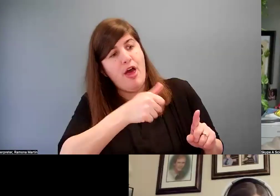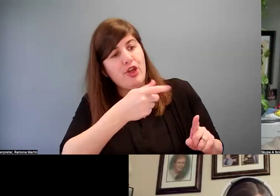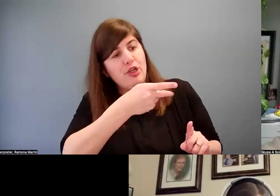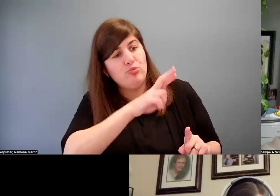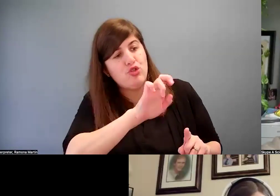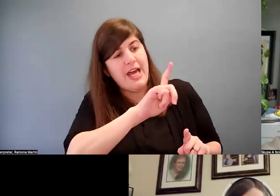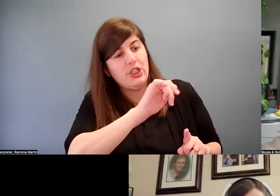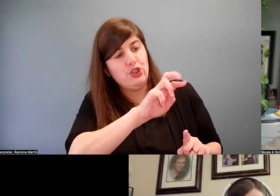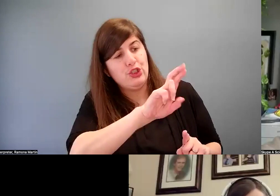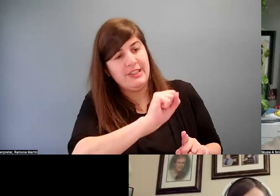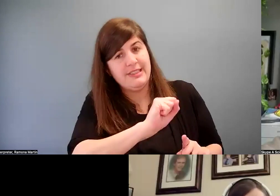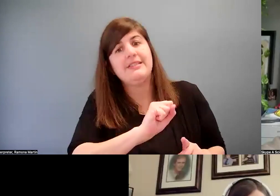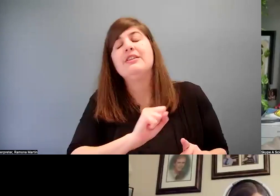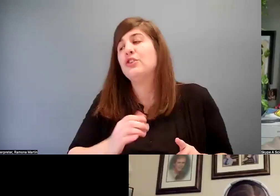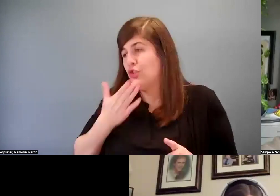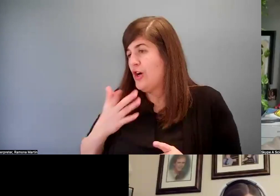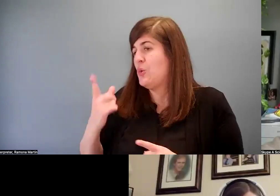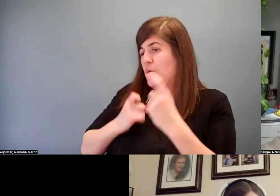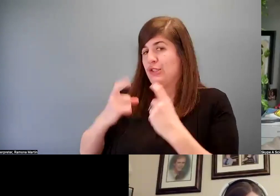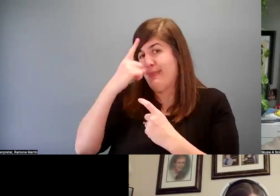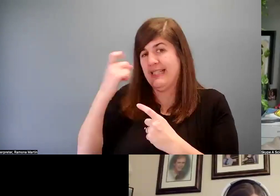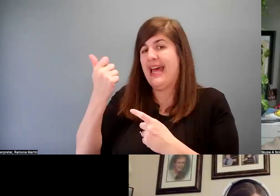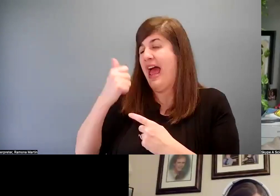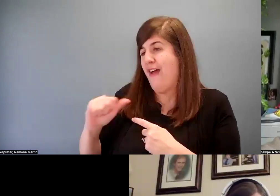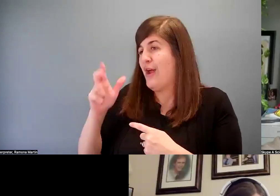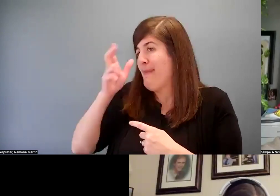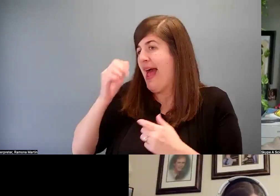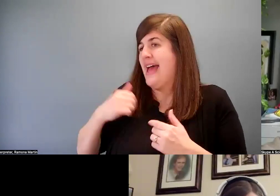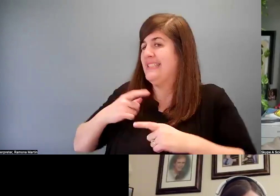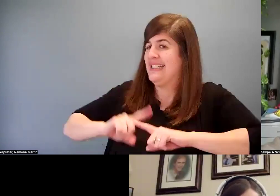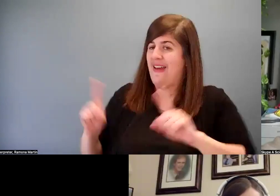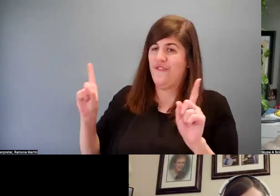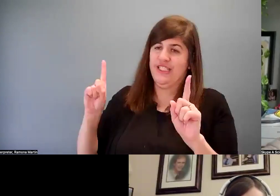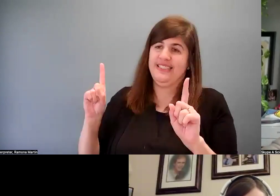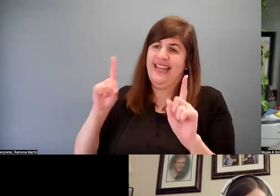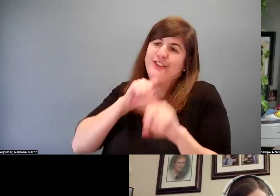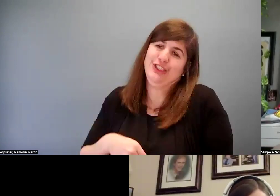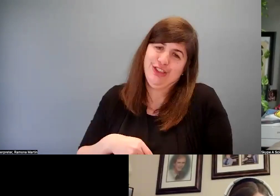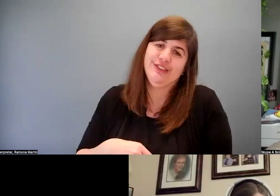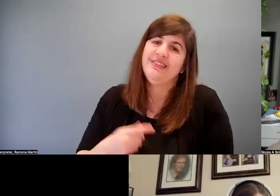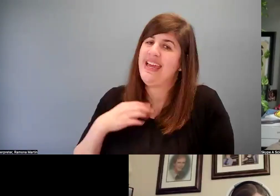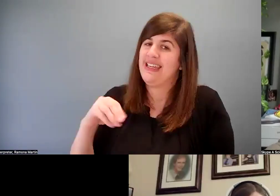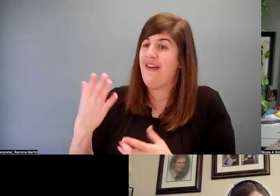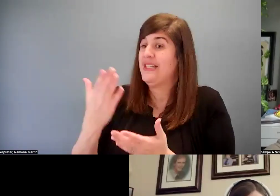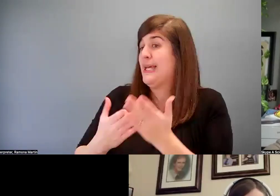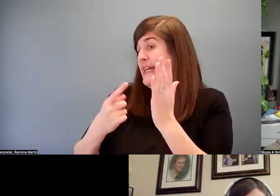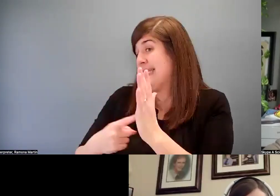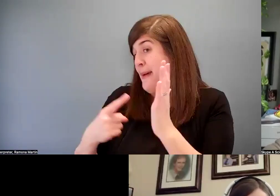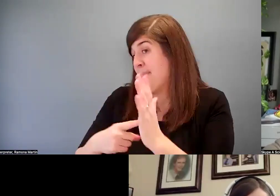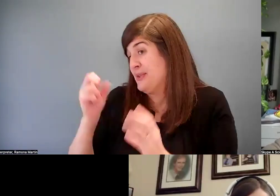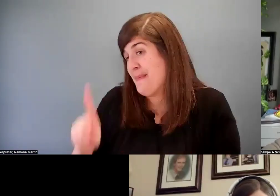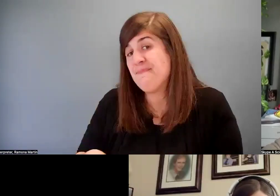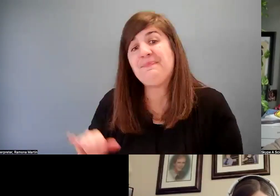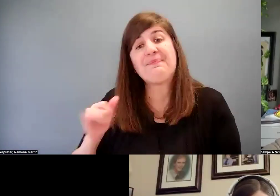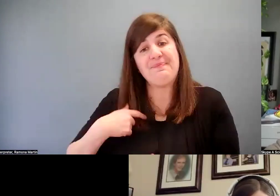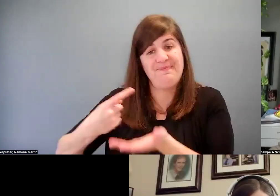That is a really big question because every single bug has a different answer to that question. I can give you some examples though. Like